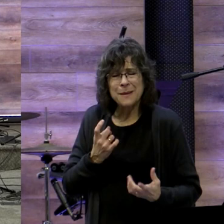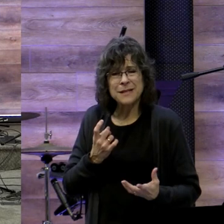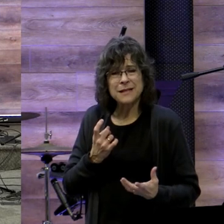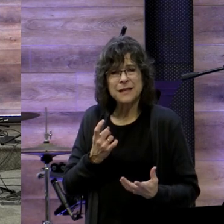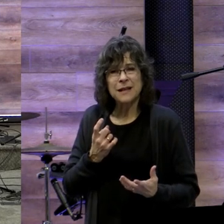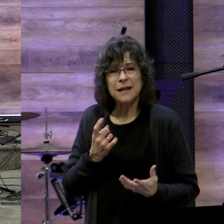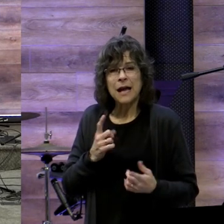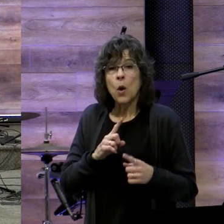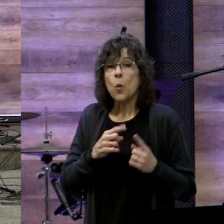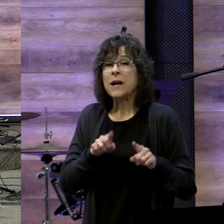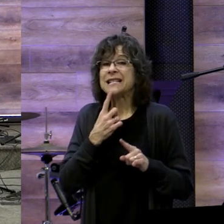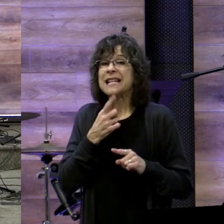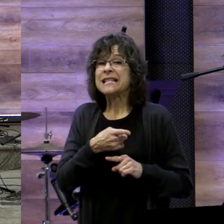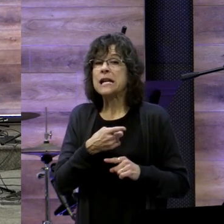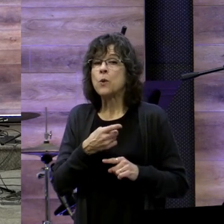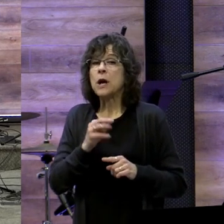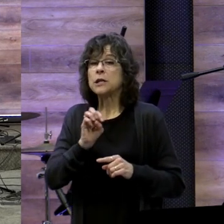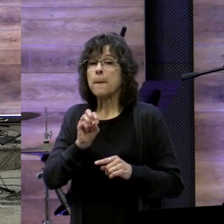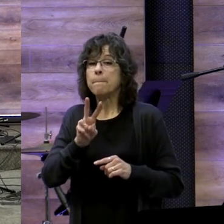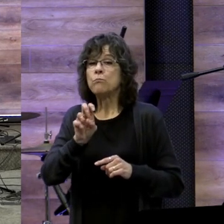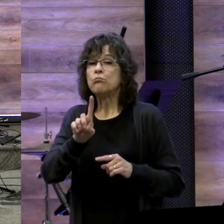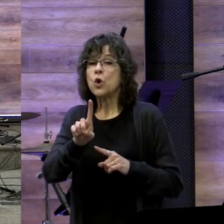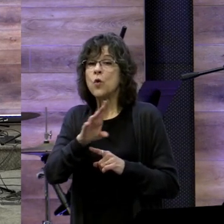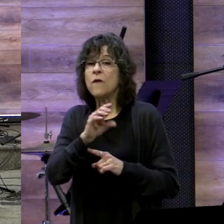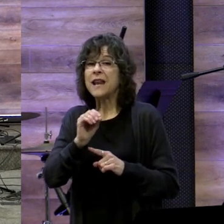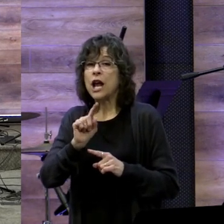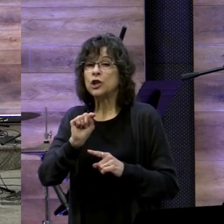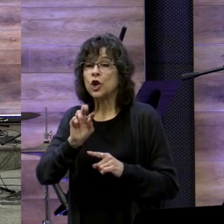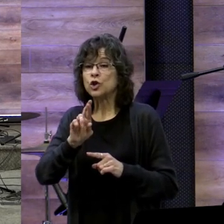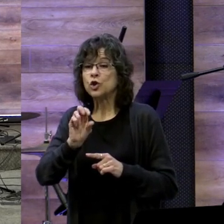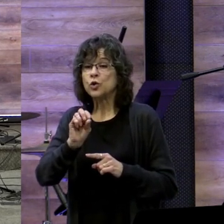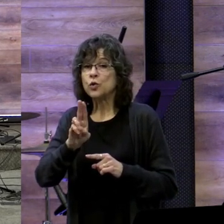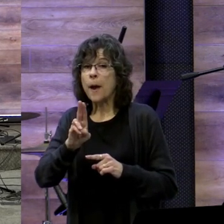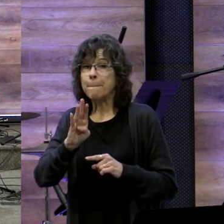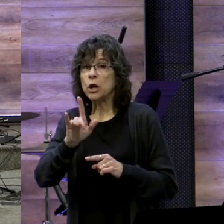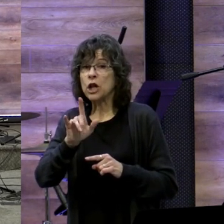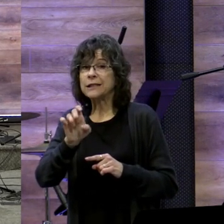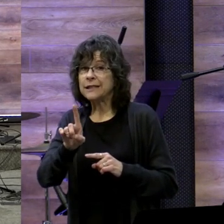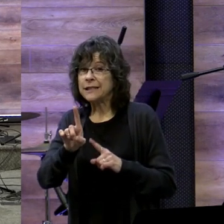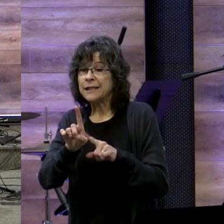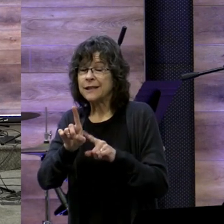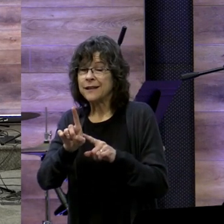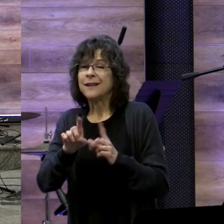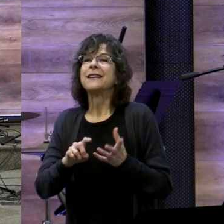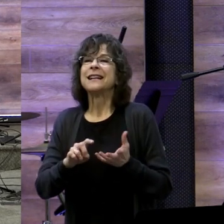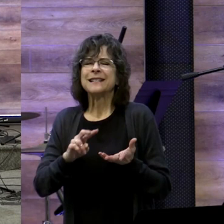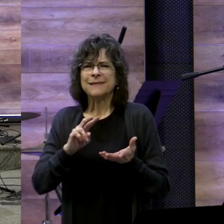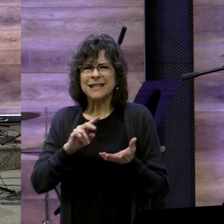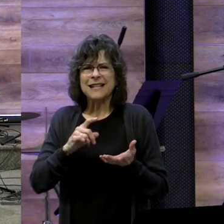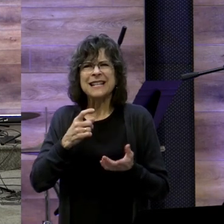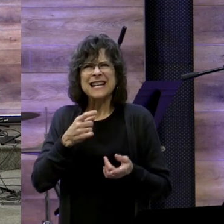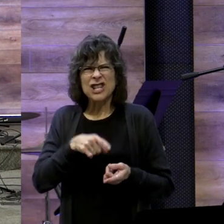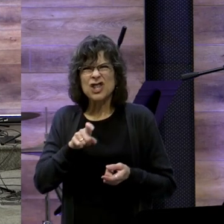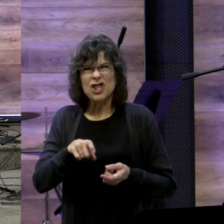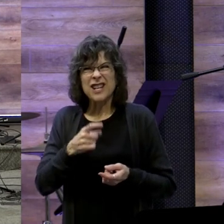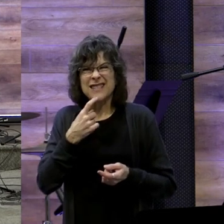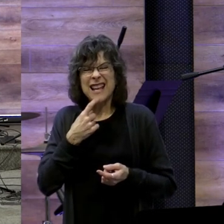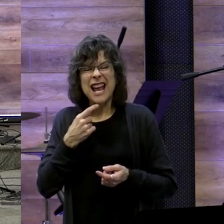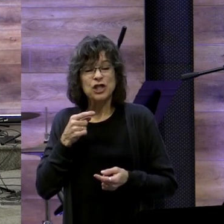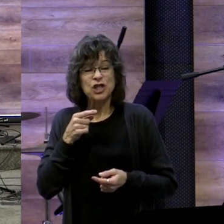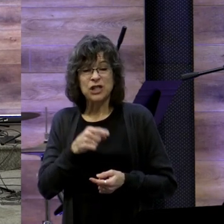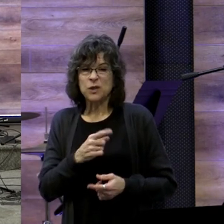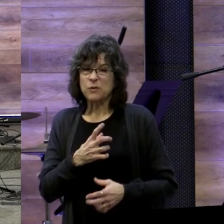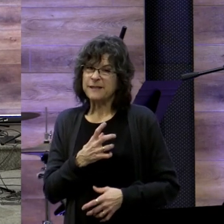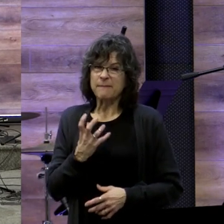he was deeply moved in his spirit and greatly troubled, a better translation of that was Jesus was ticked. He